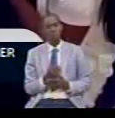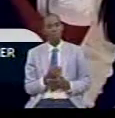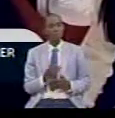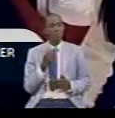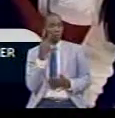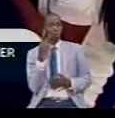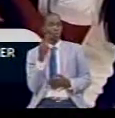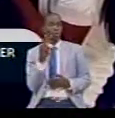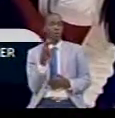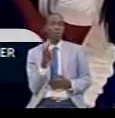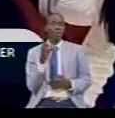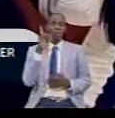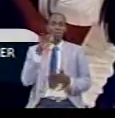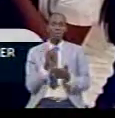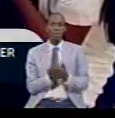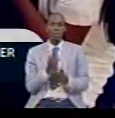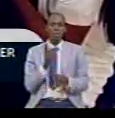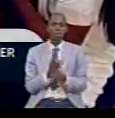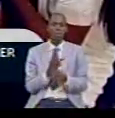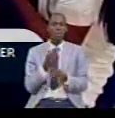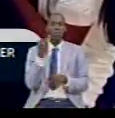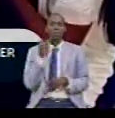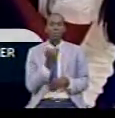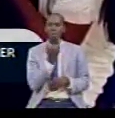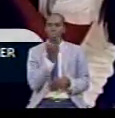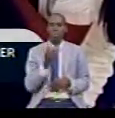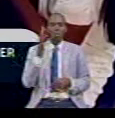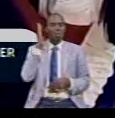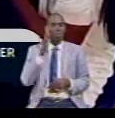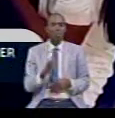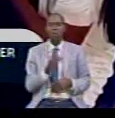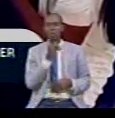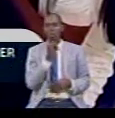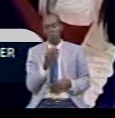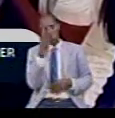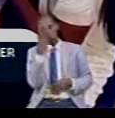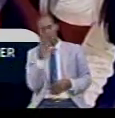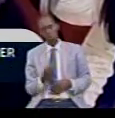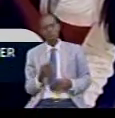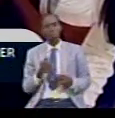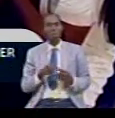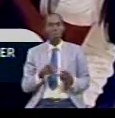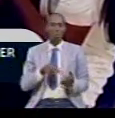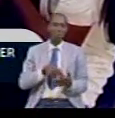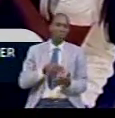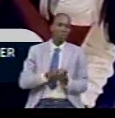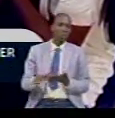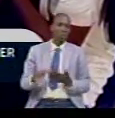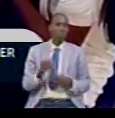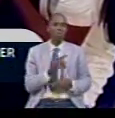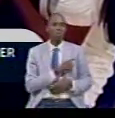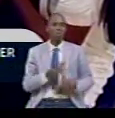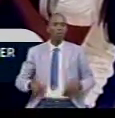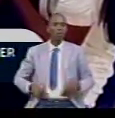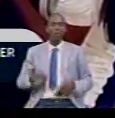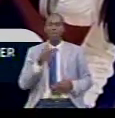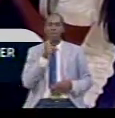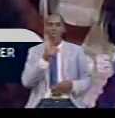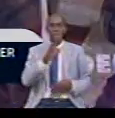Behold, he that keepeth Israel will neither slumber nor sleep. The Lord is thy